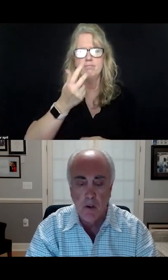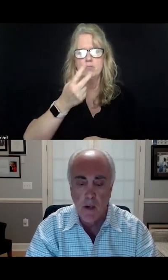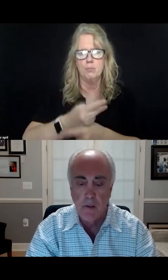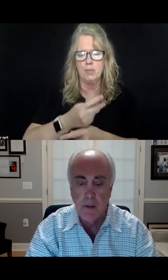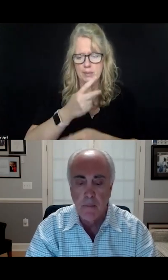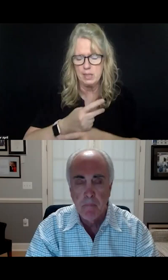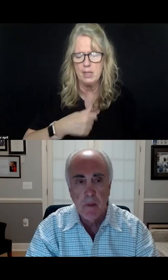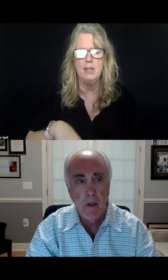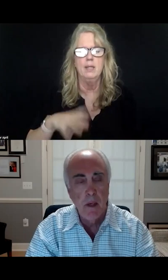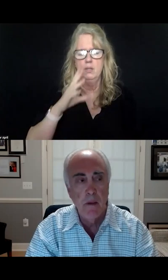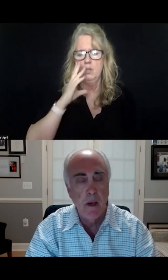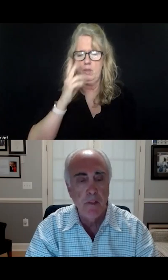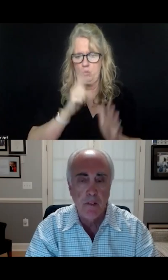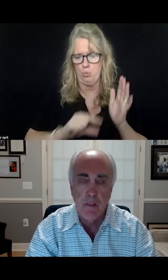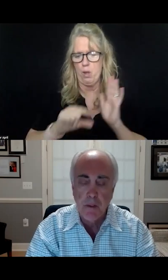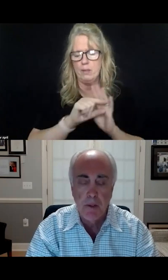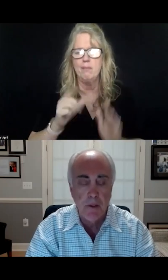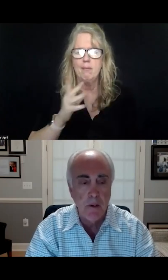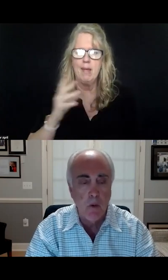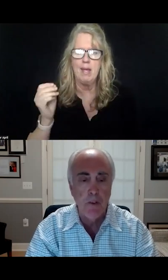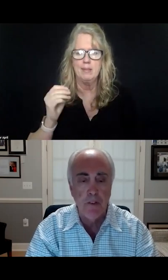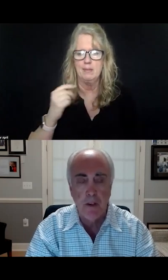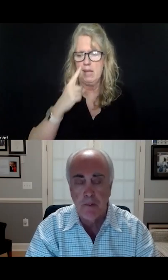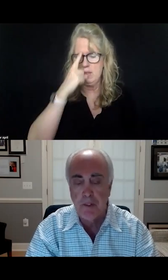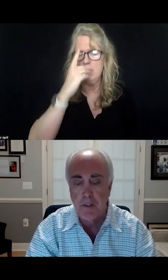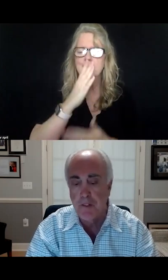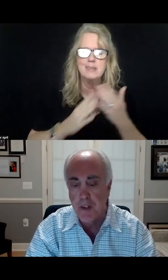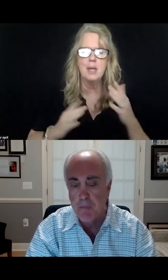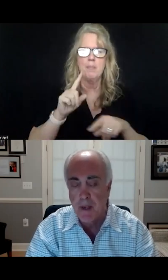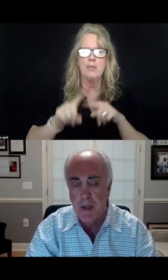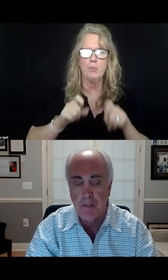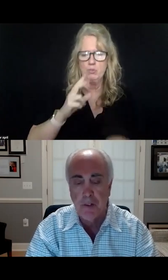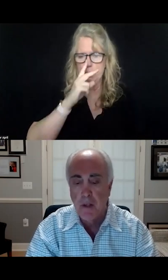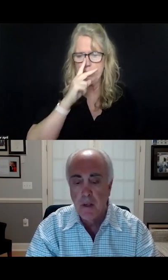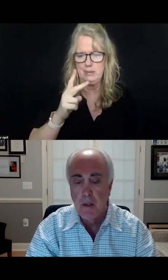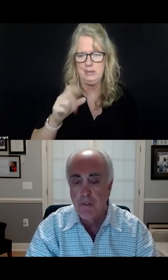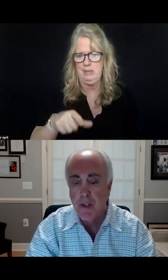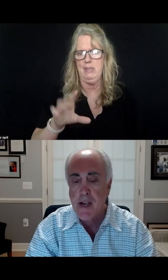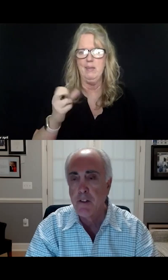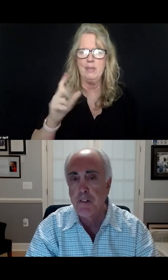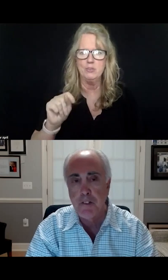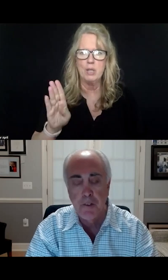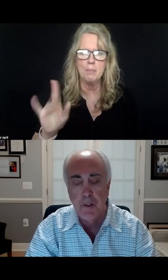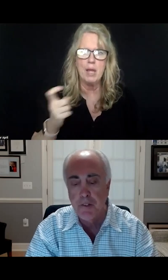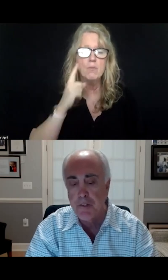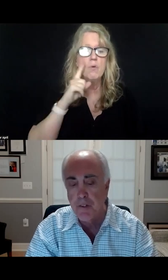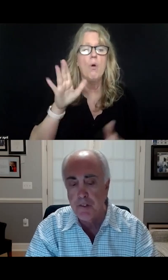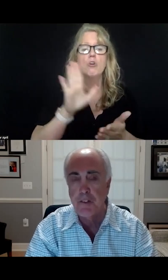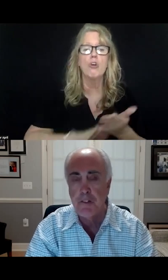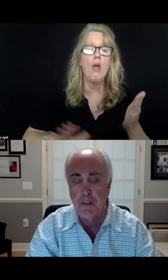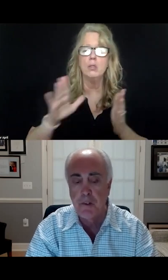care quality. And I think in some of the questions I'm seeing in the chat box, for college